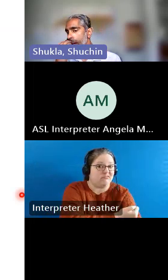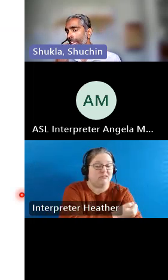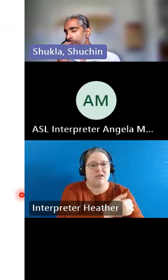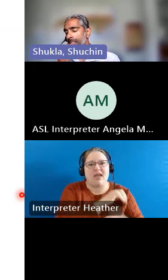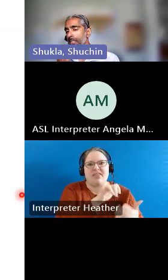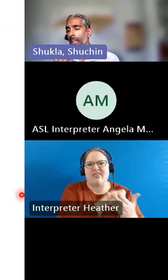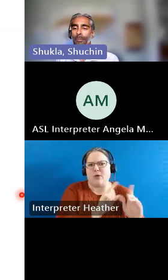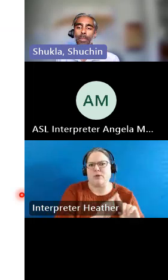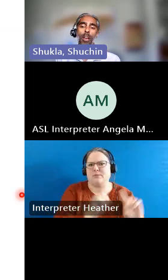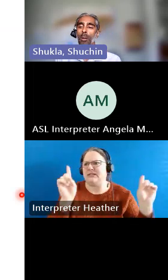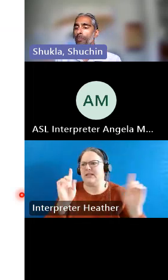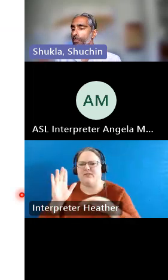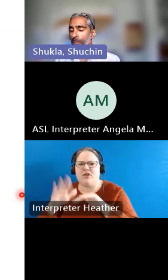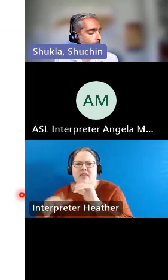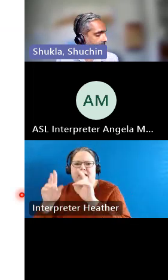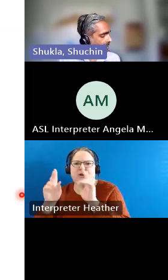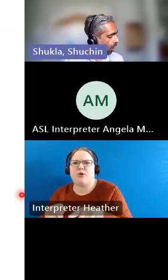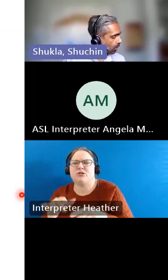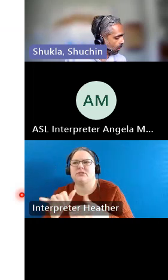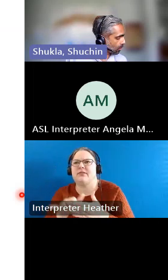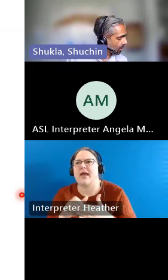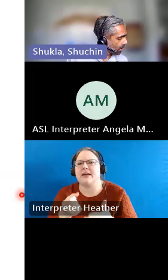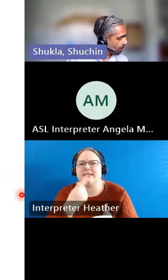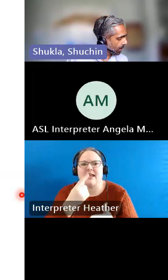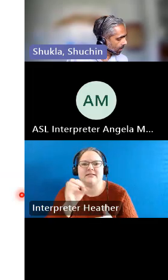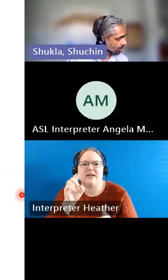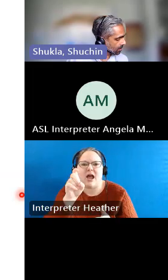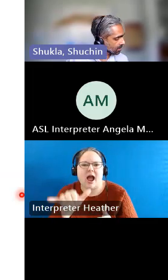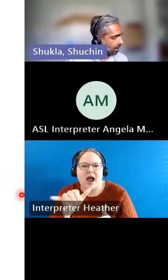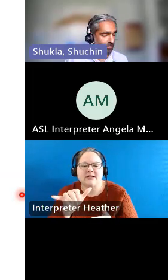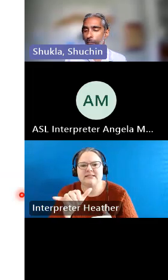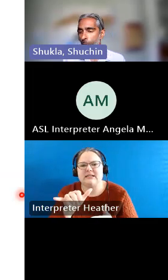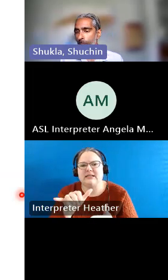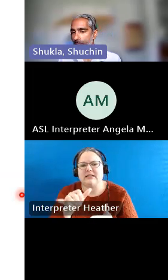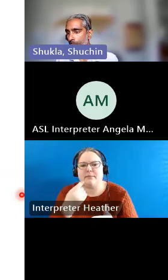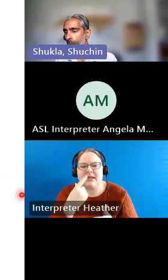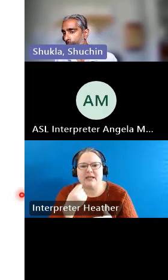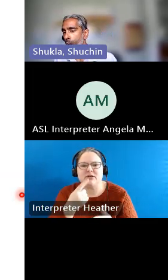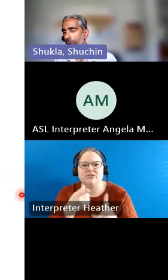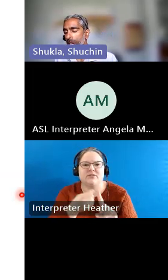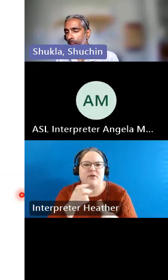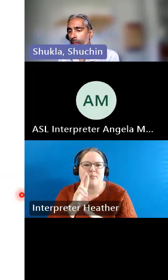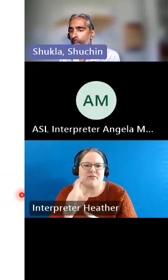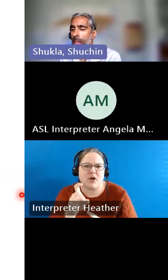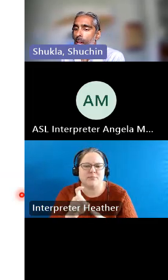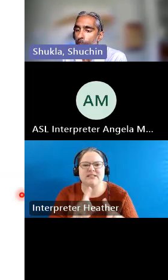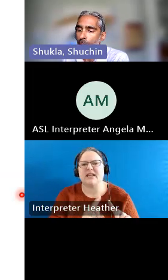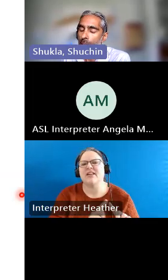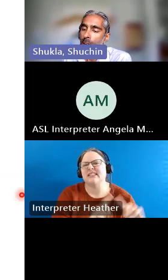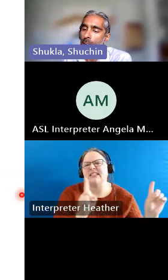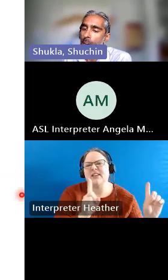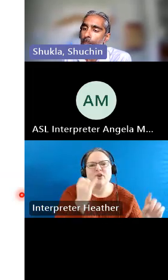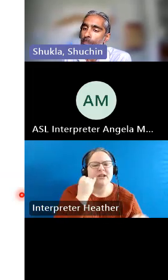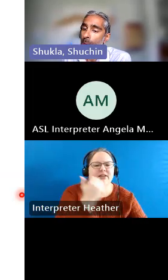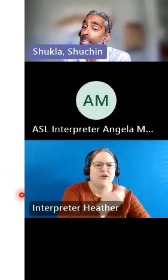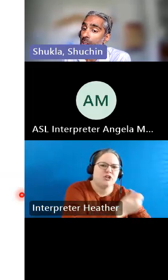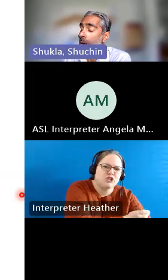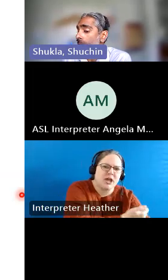who's ingesting, oxycodone pills from a pharmacy where I know what they're getting.